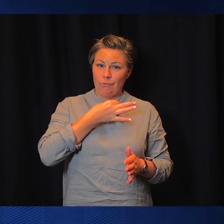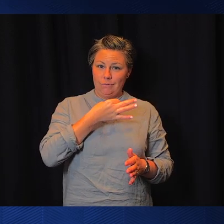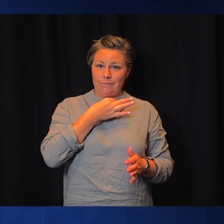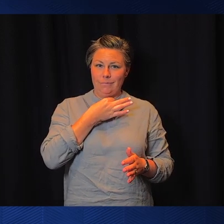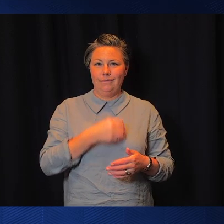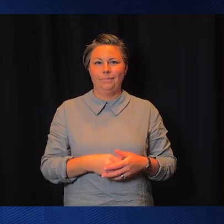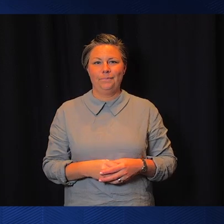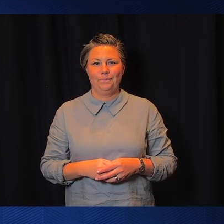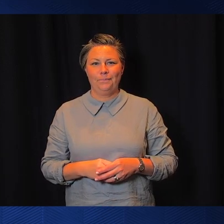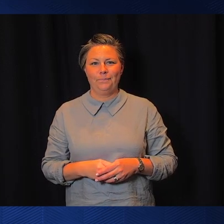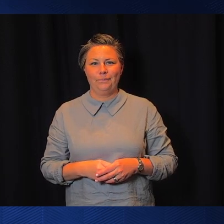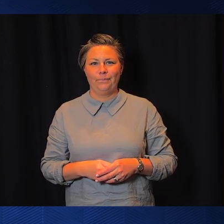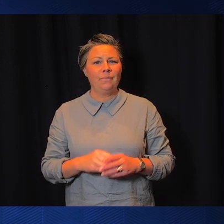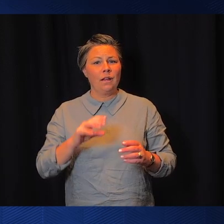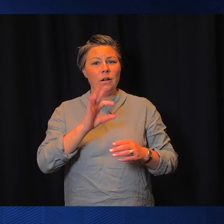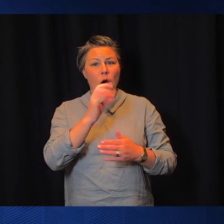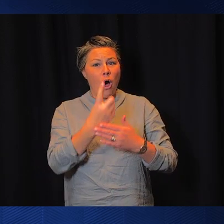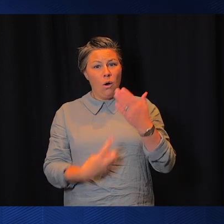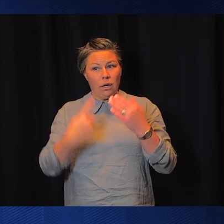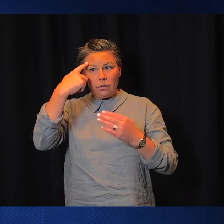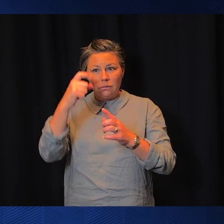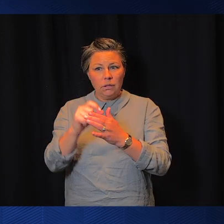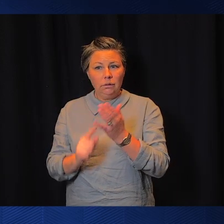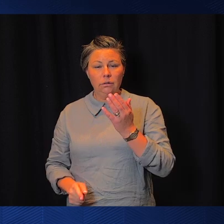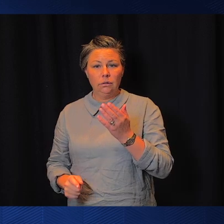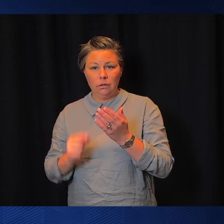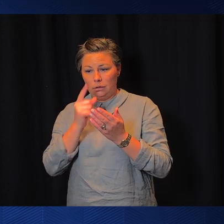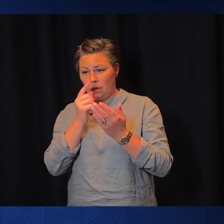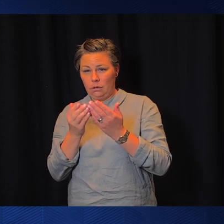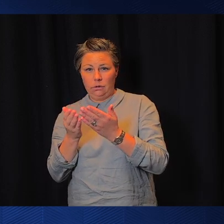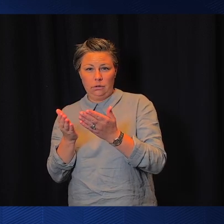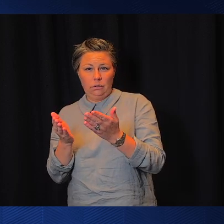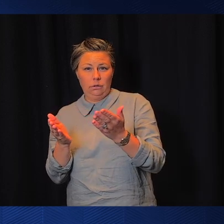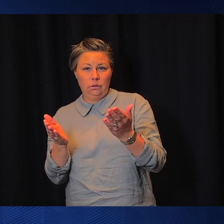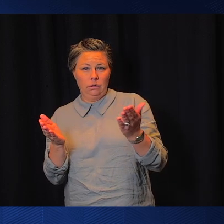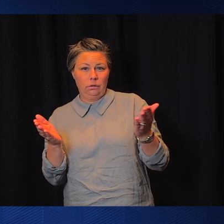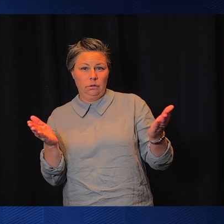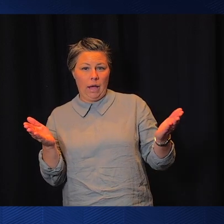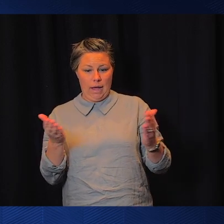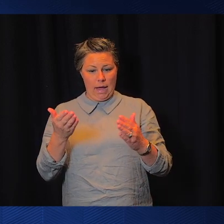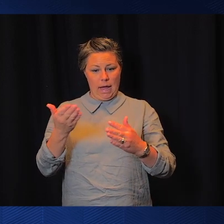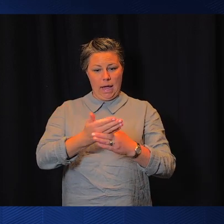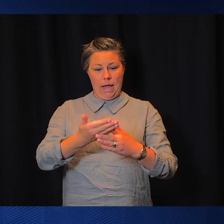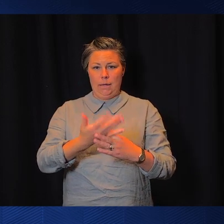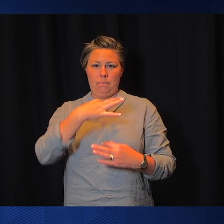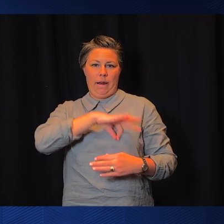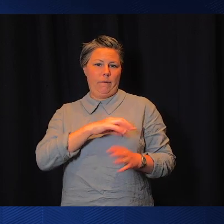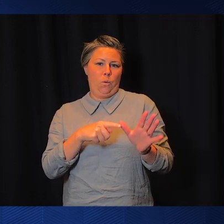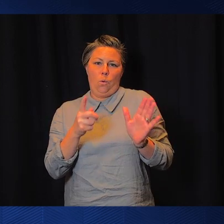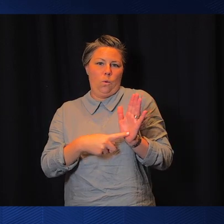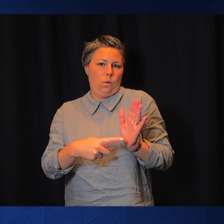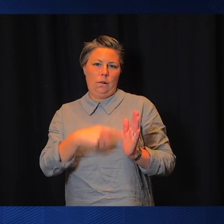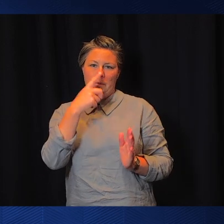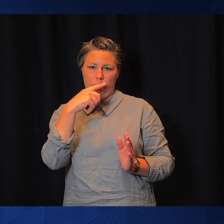not only for people with disabilities. Improve access benefits for all